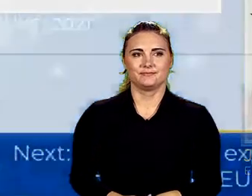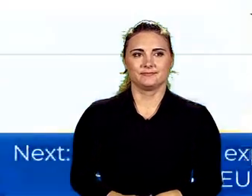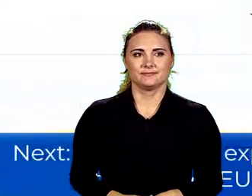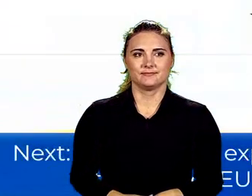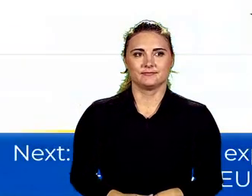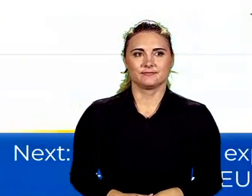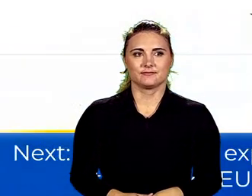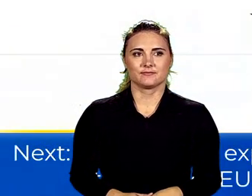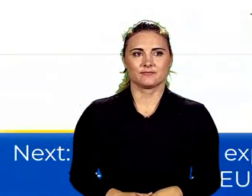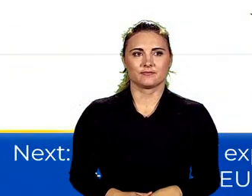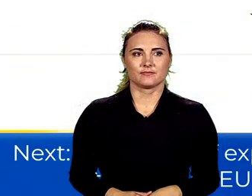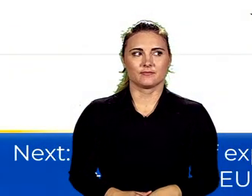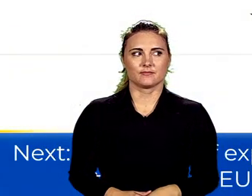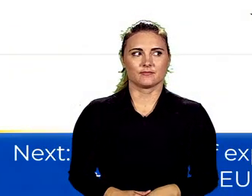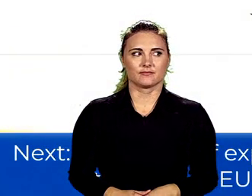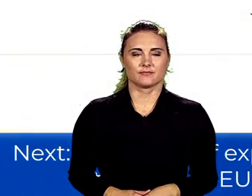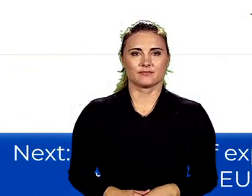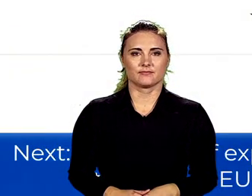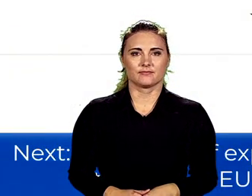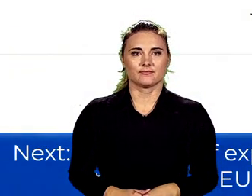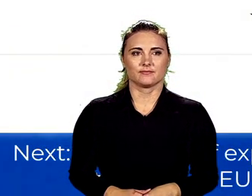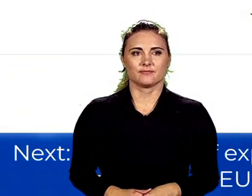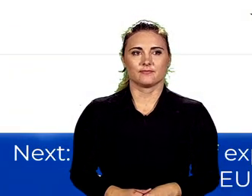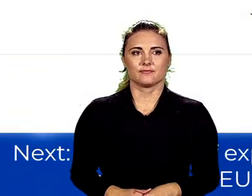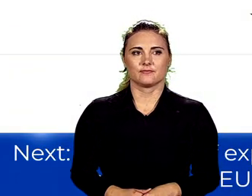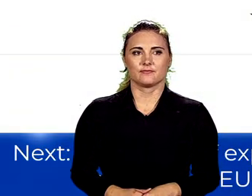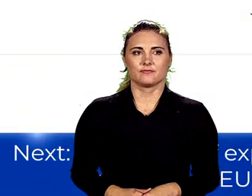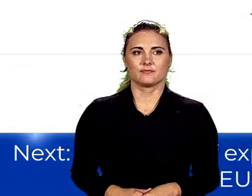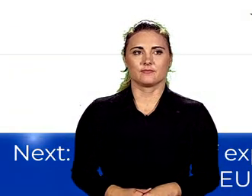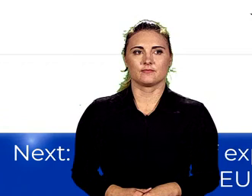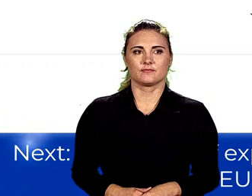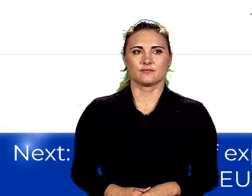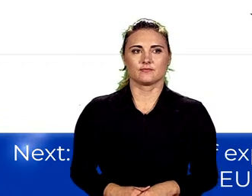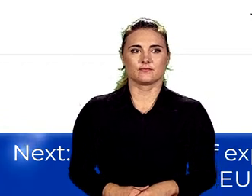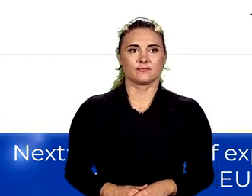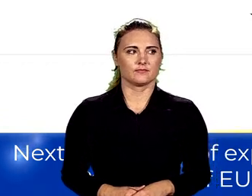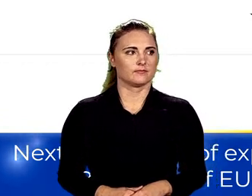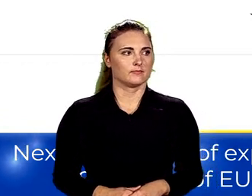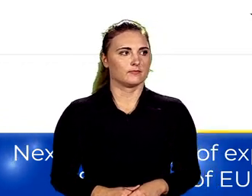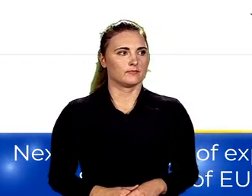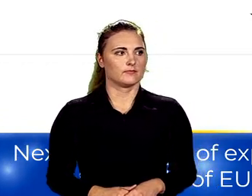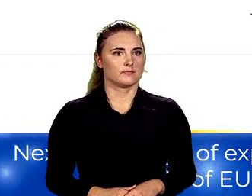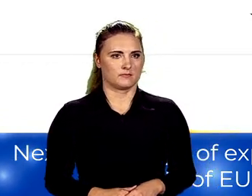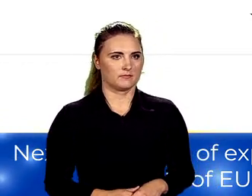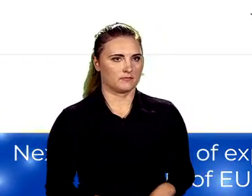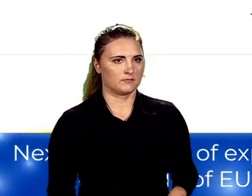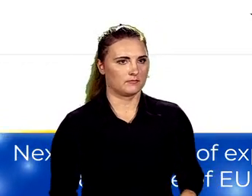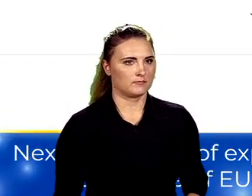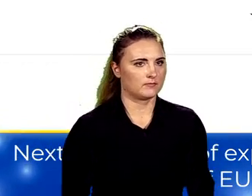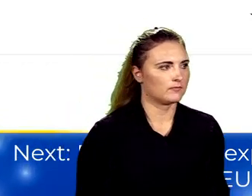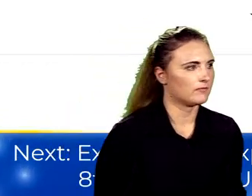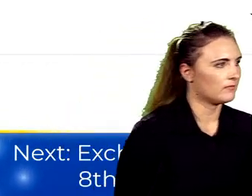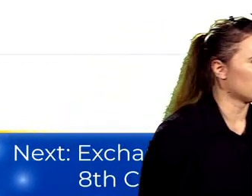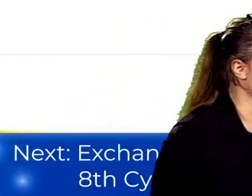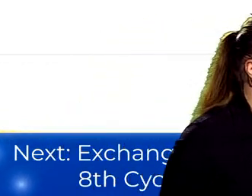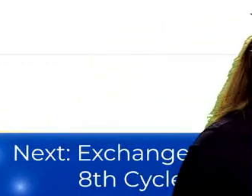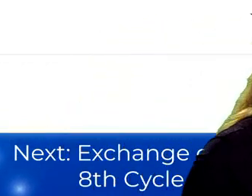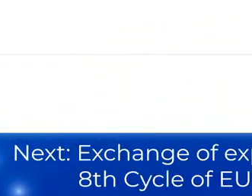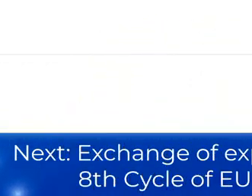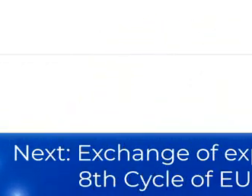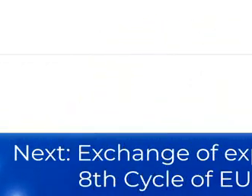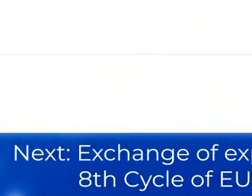Hello, my name is Philip, and I come from the Institute. Today is a new day, and I'll be talking about concert to you today. Now,